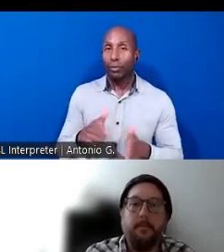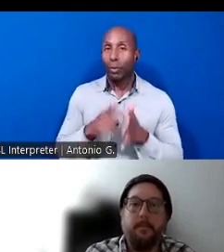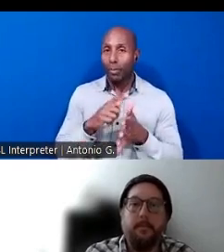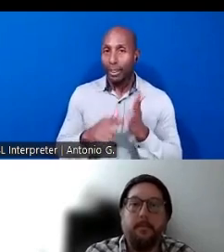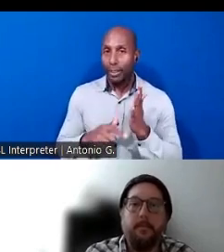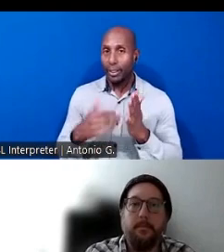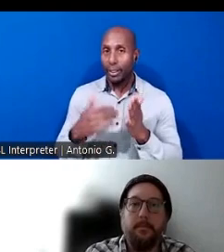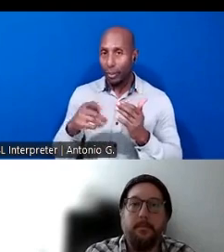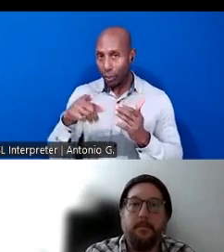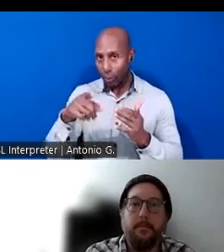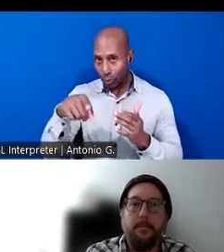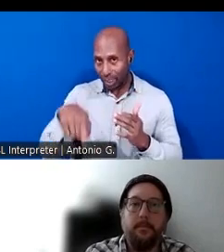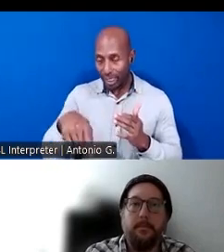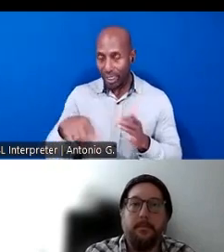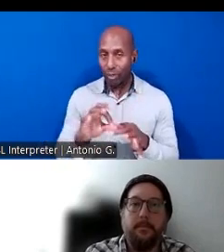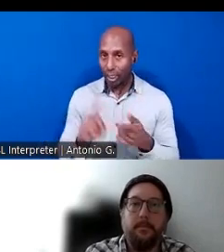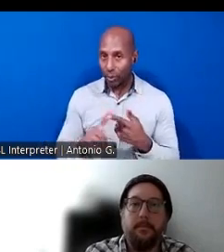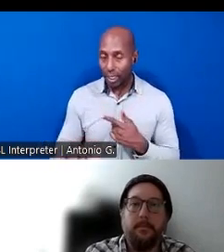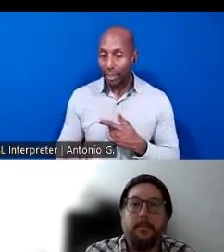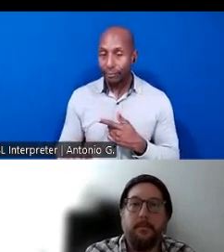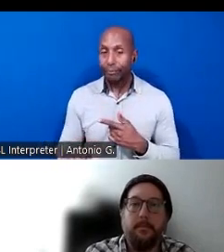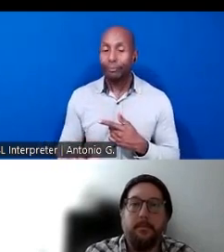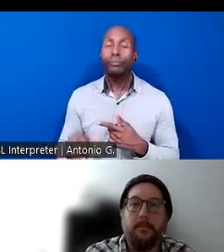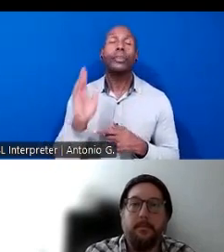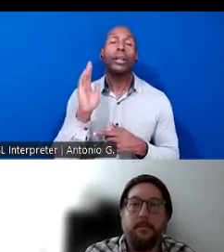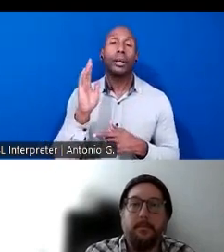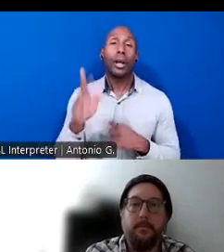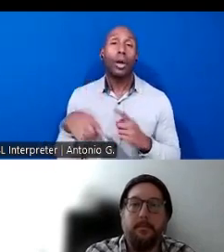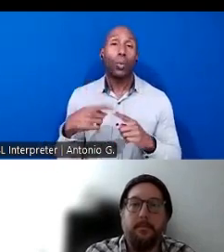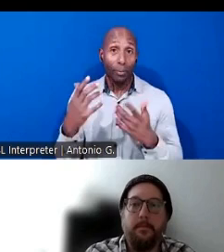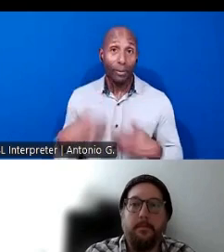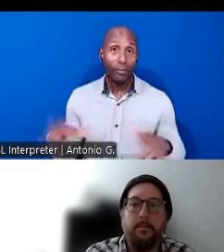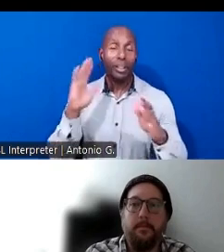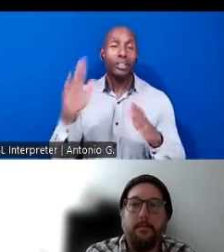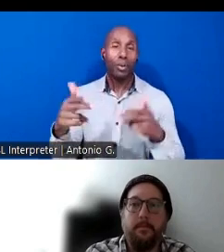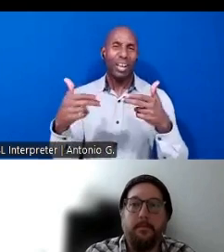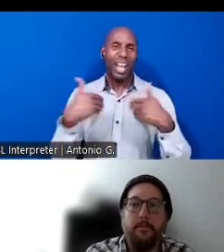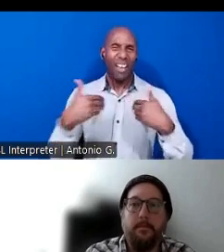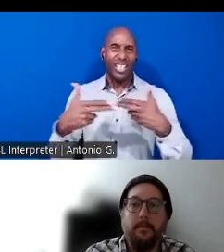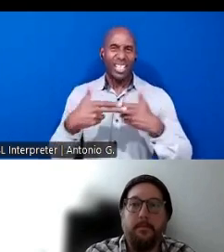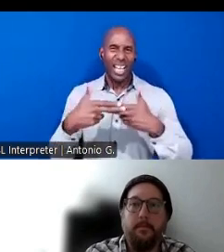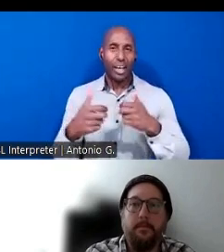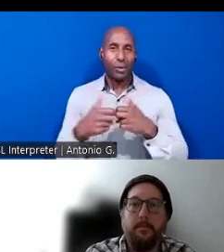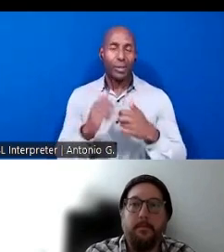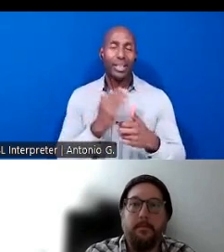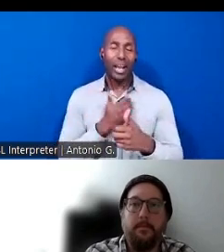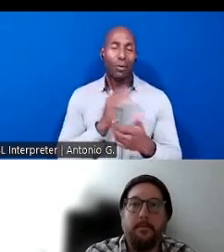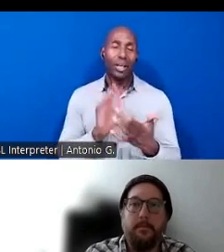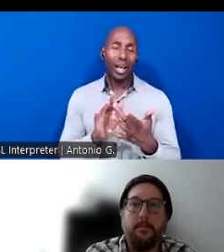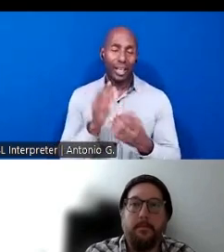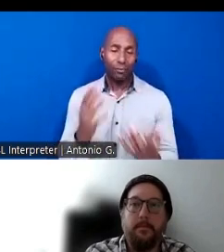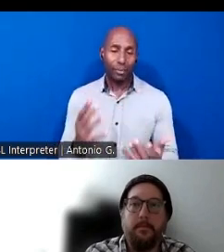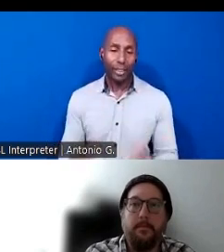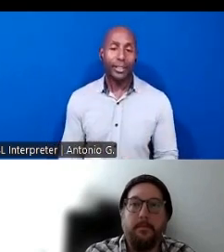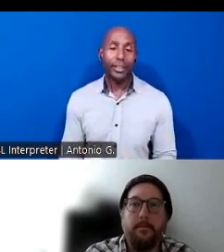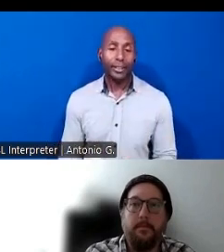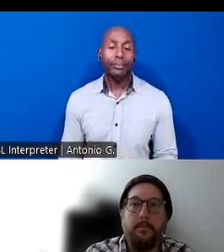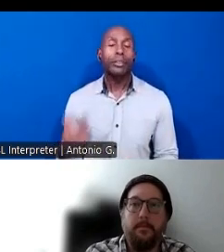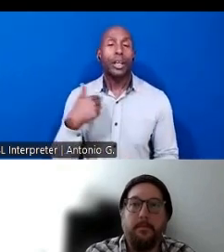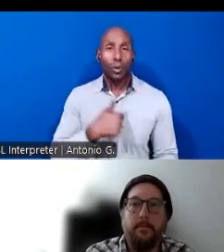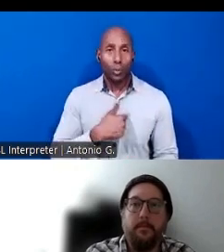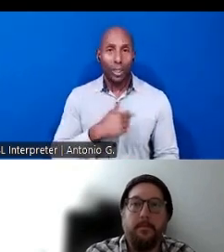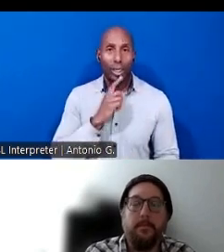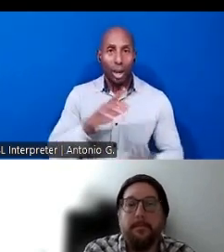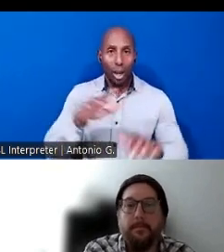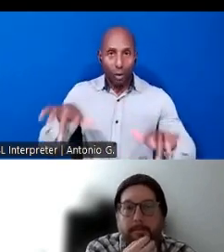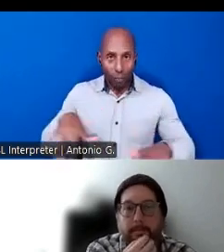that contact information. And I would just like to say that the webinar that we are in today will be recorded